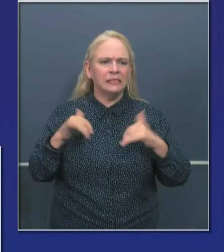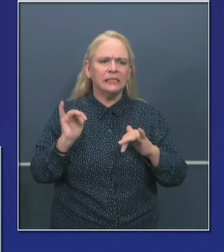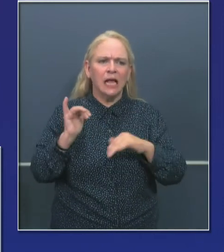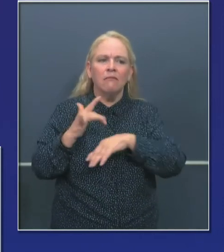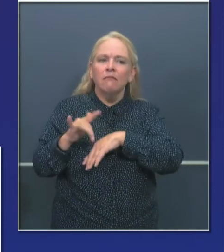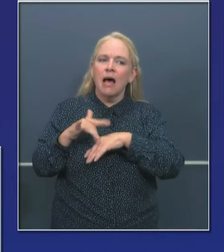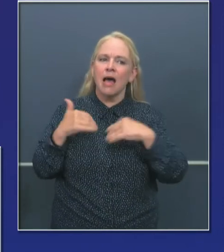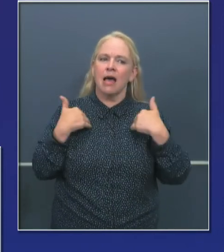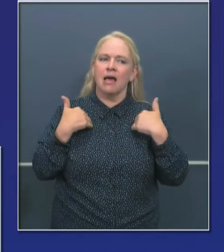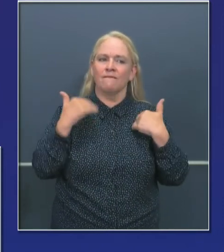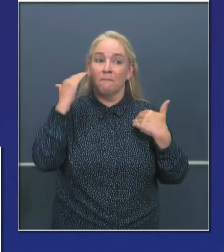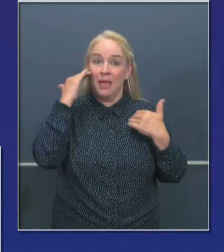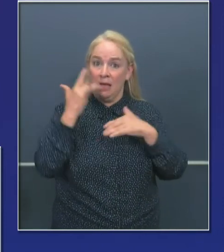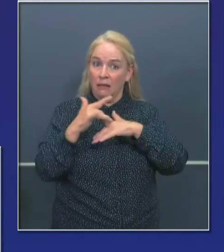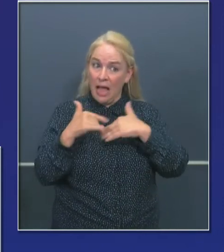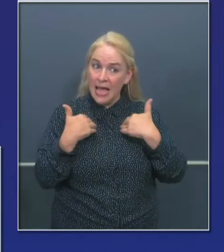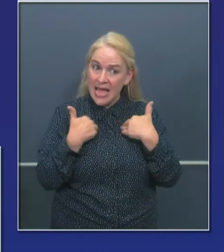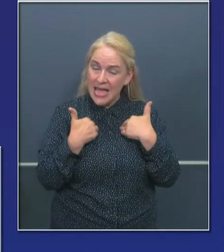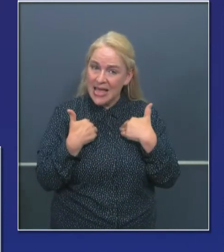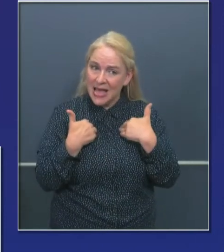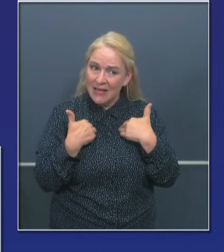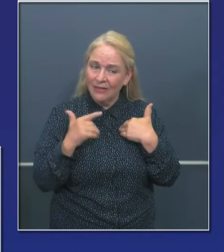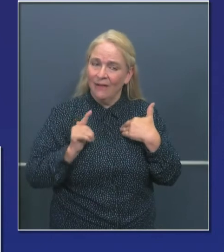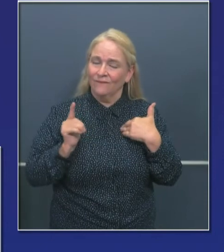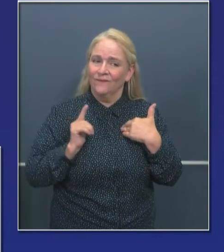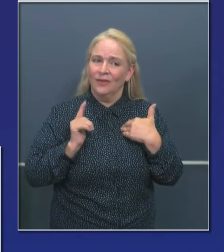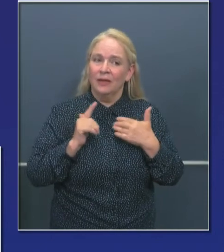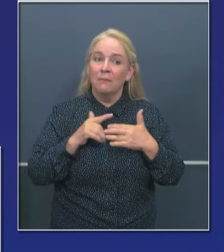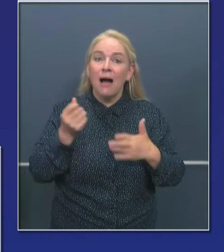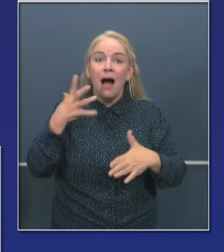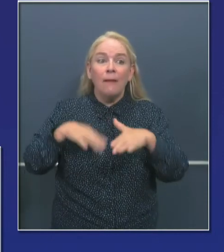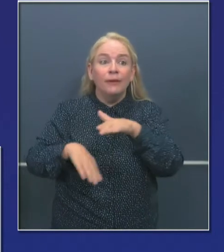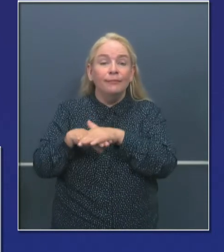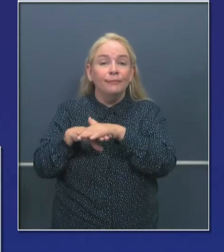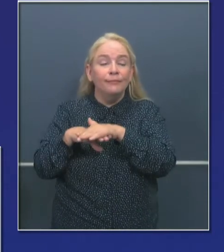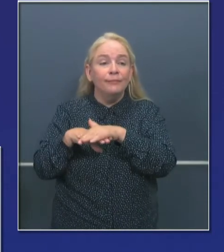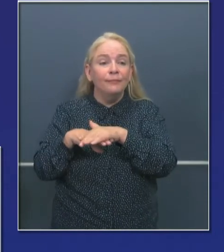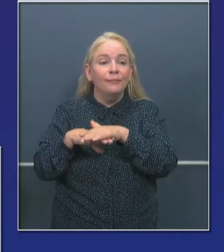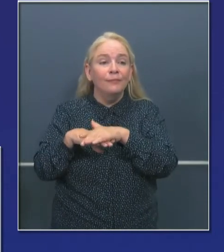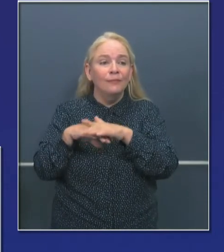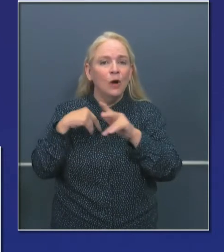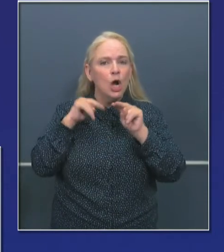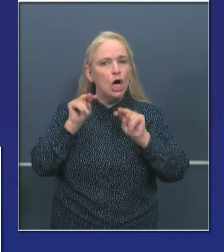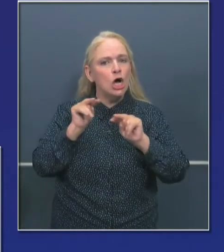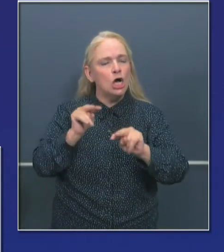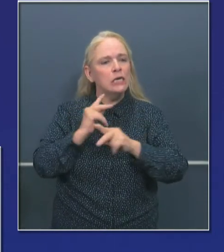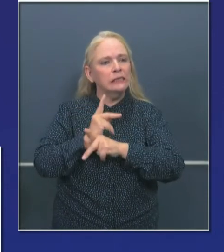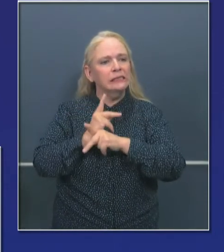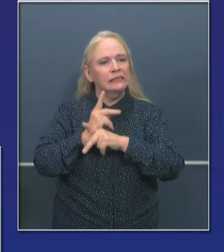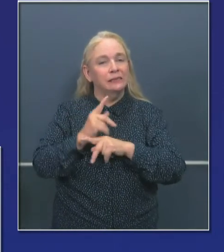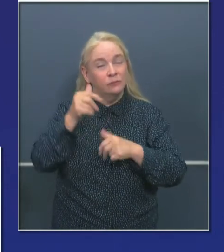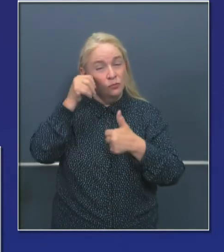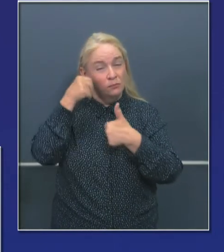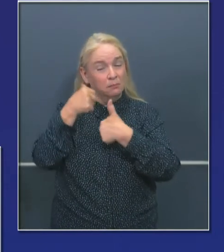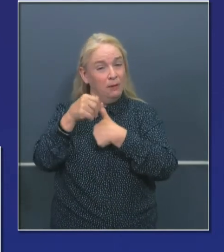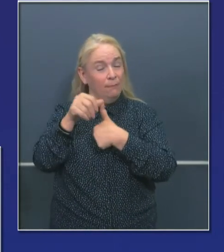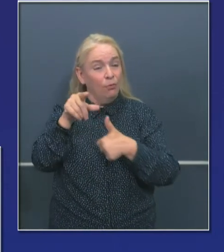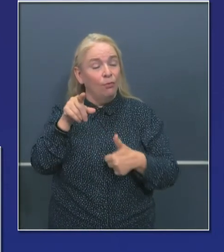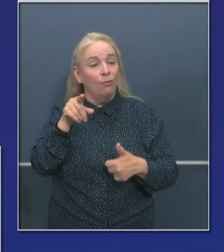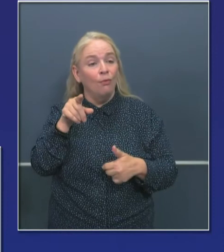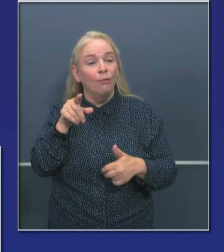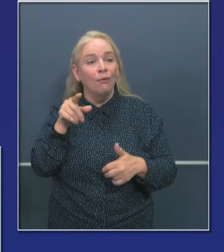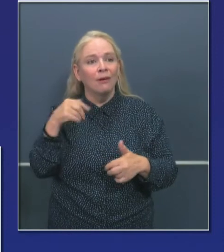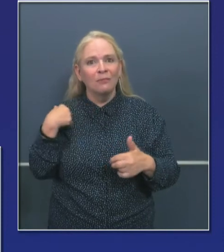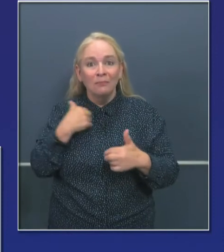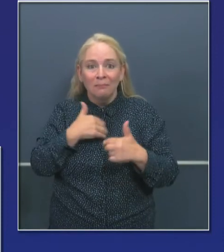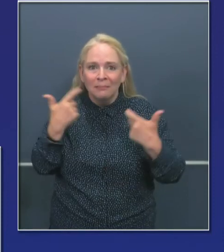ICU system. Again, this is capacity in the aggregate. And I'll remind everybody, none of us live in the aggregate. We live in communities large and